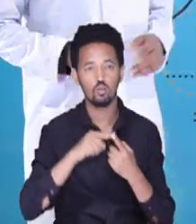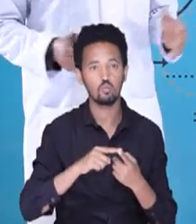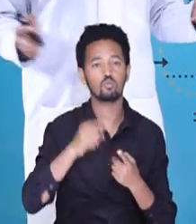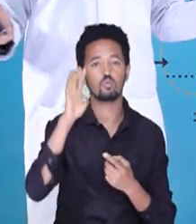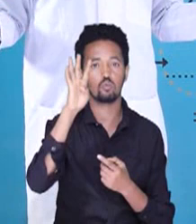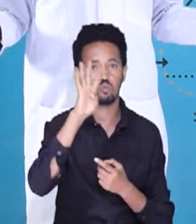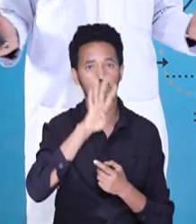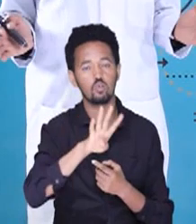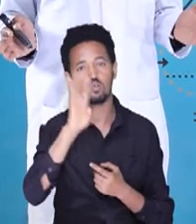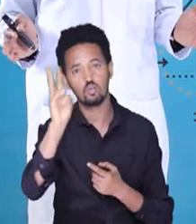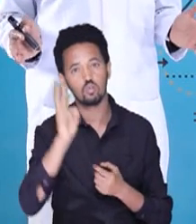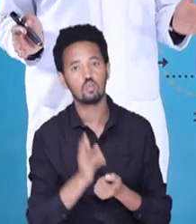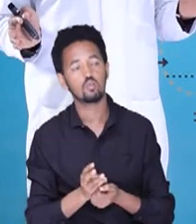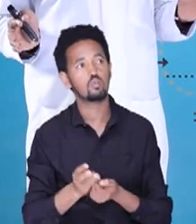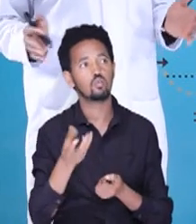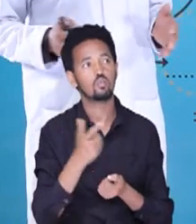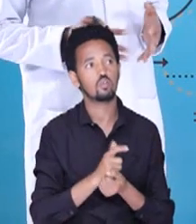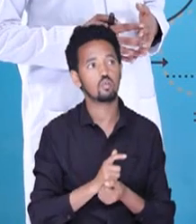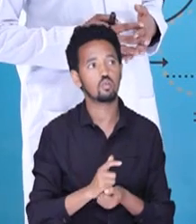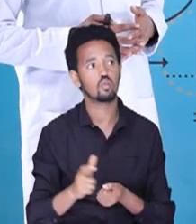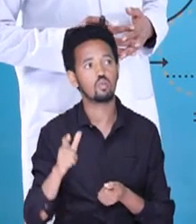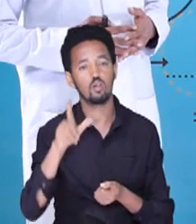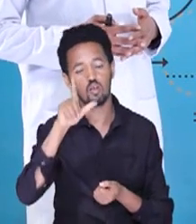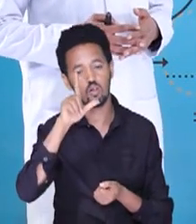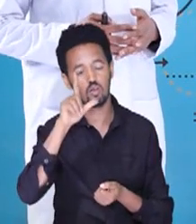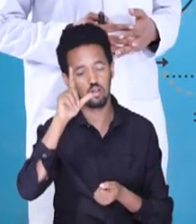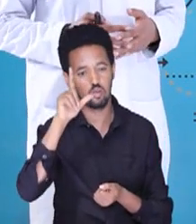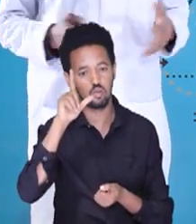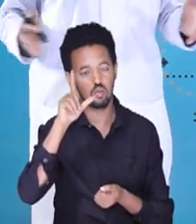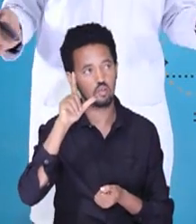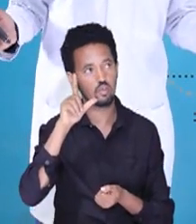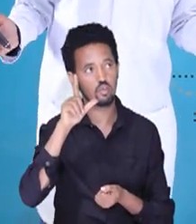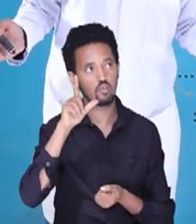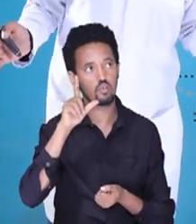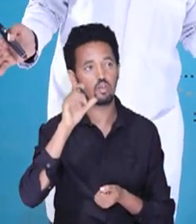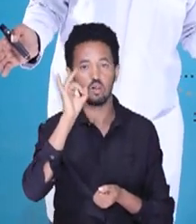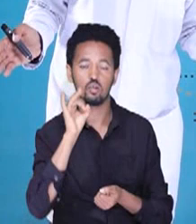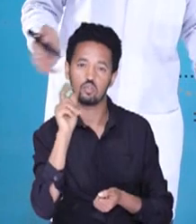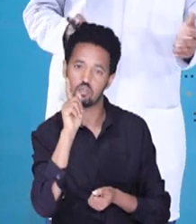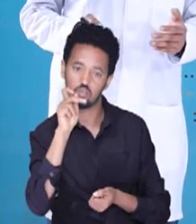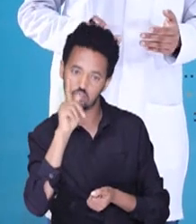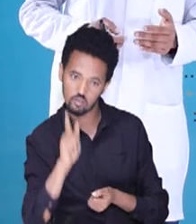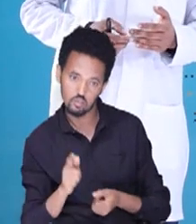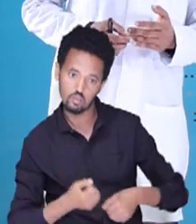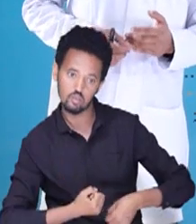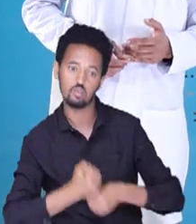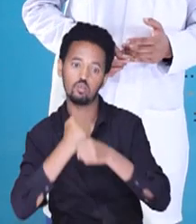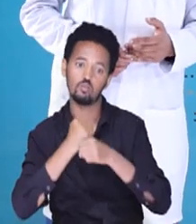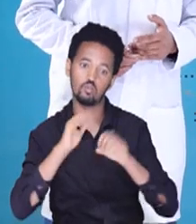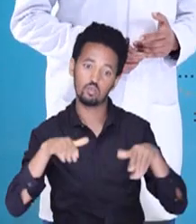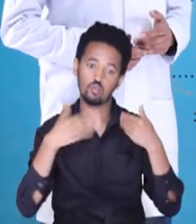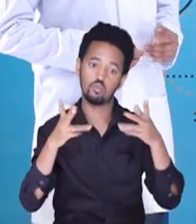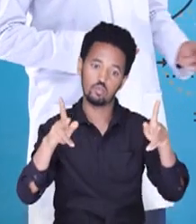War, London, the richest part of the country, and the navy support the